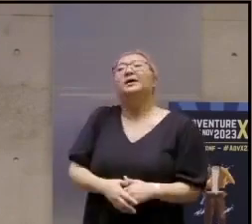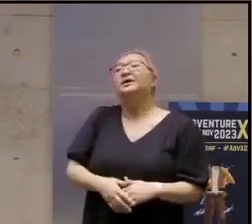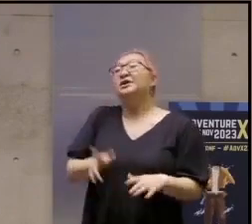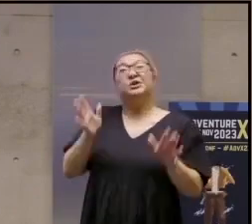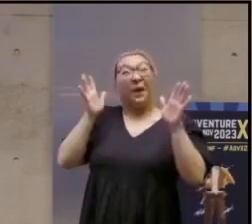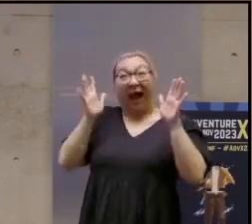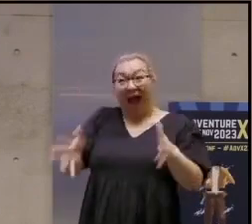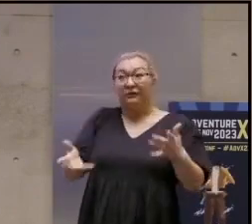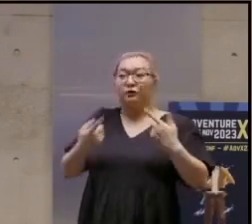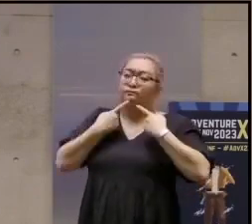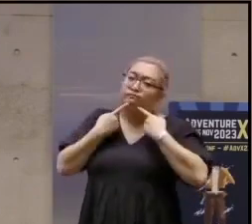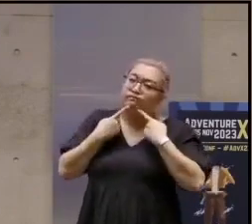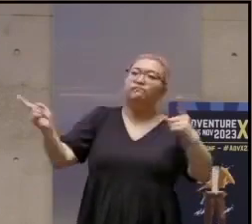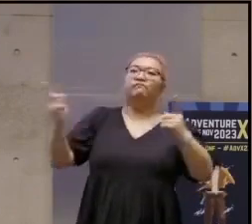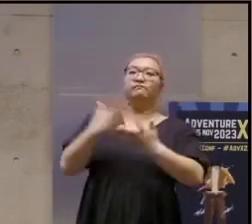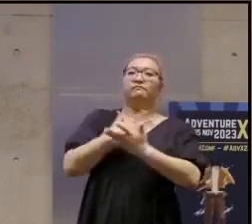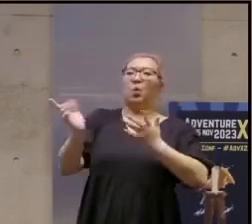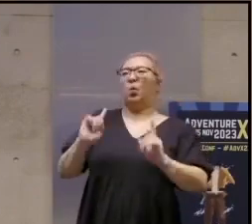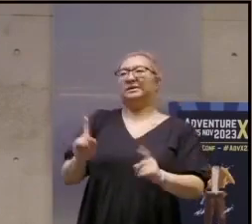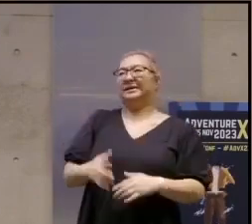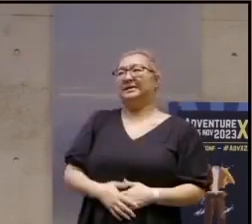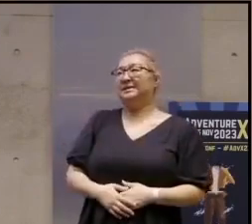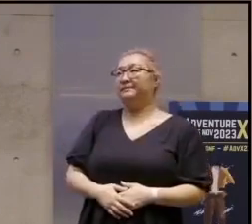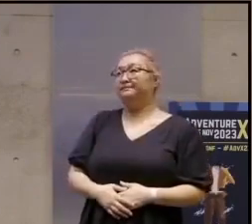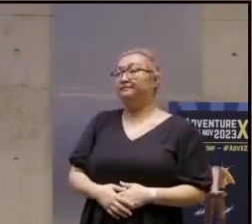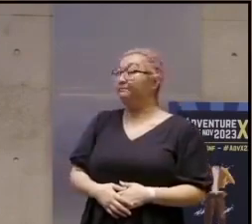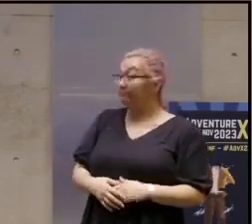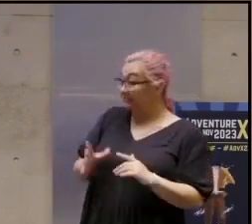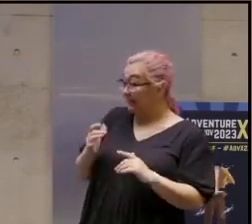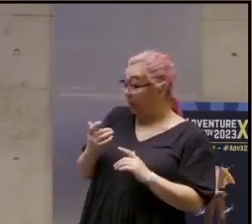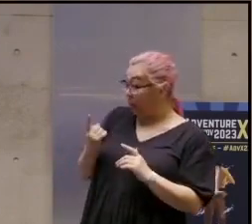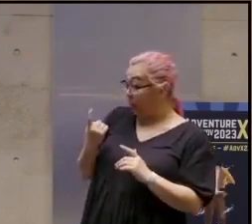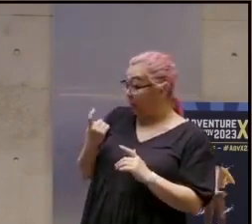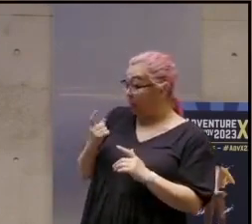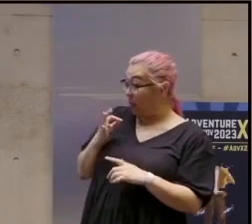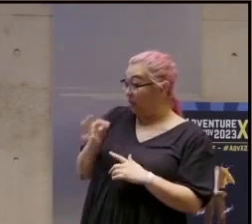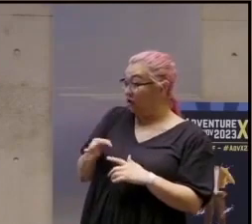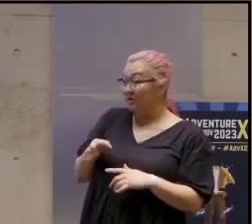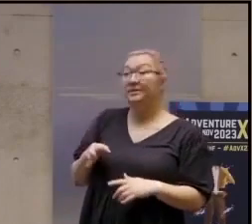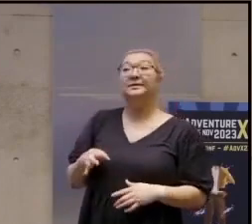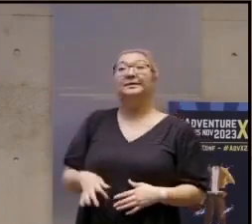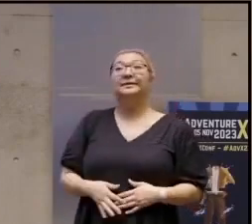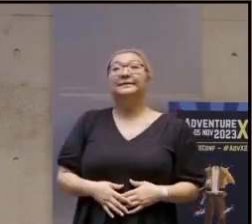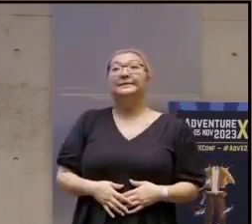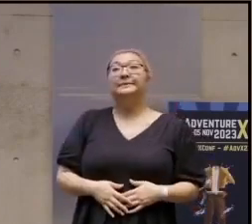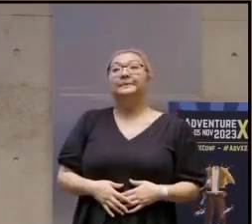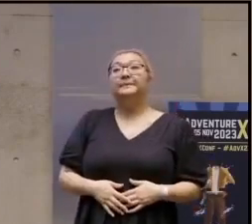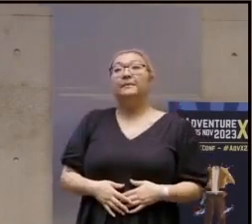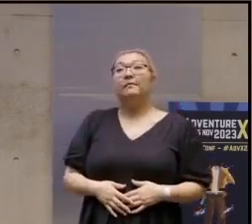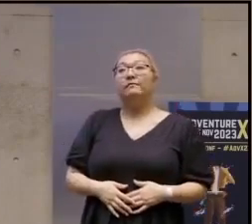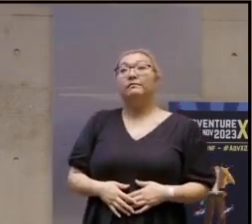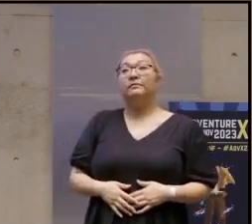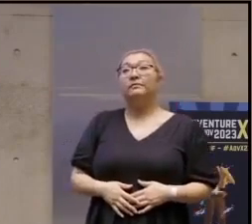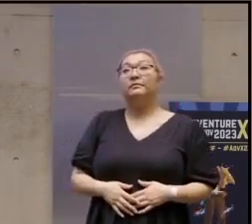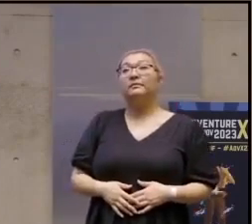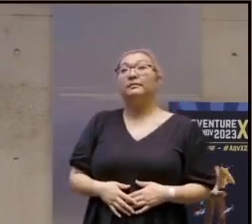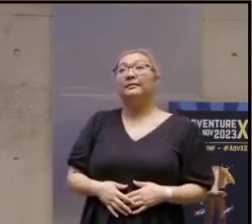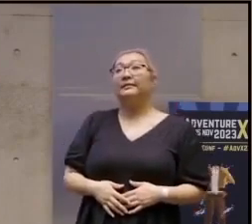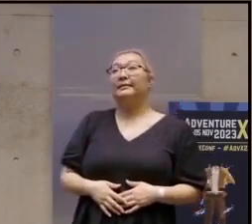well. If you're happy for one more. Did I see a hand over here in this region? Oh.